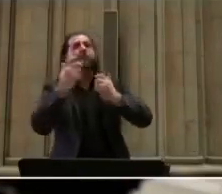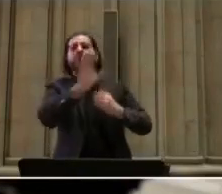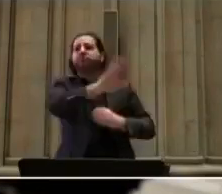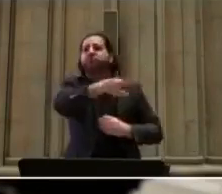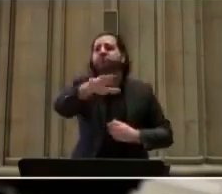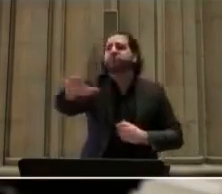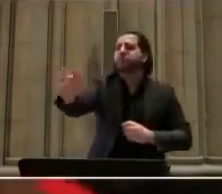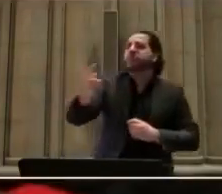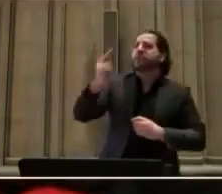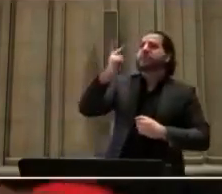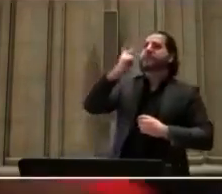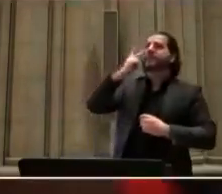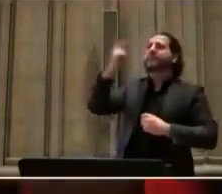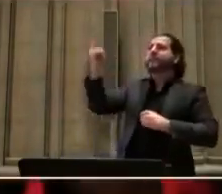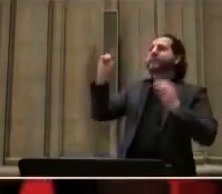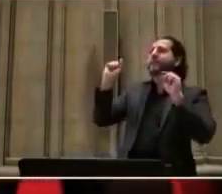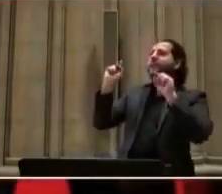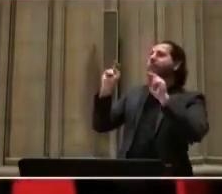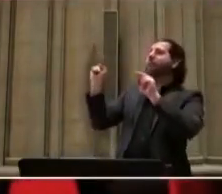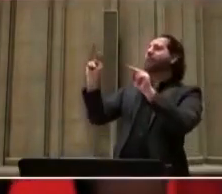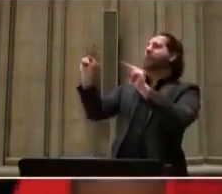can you see